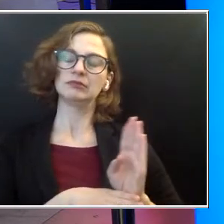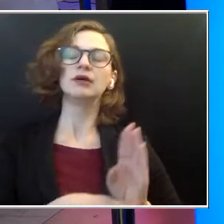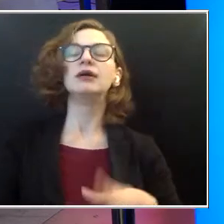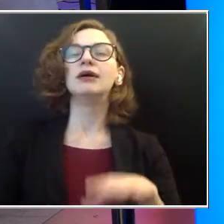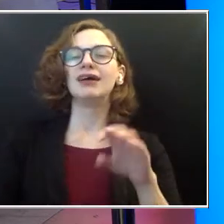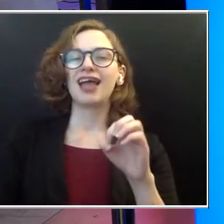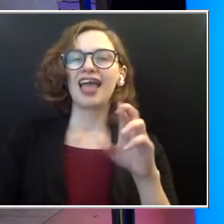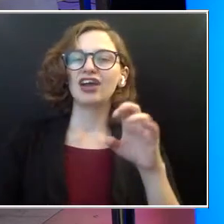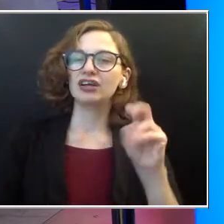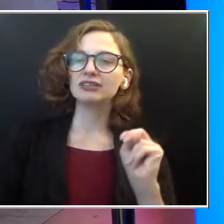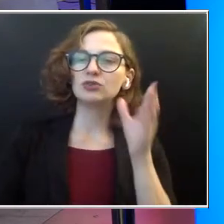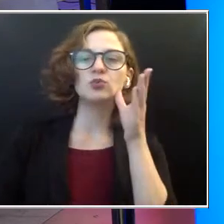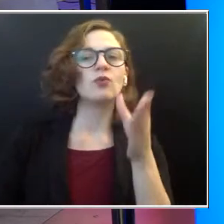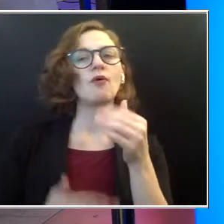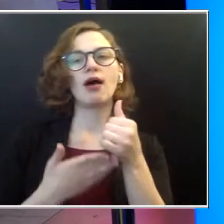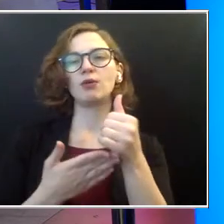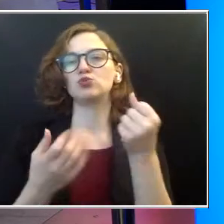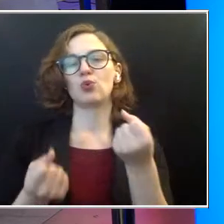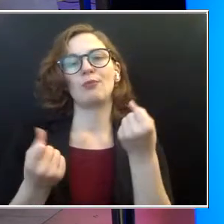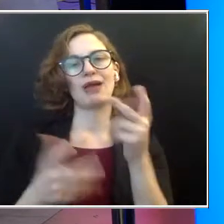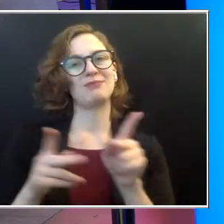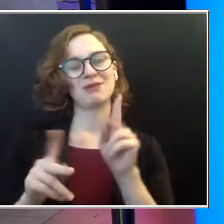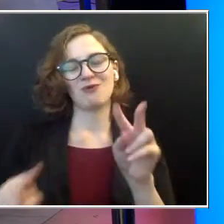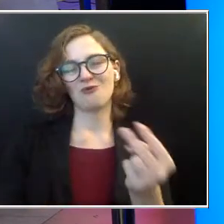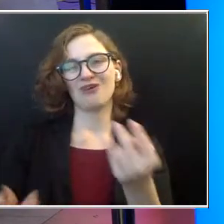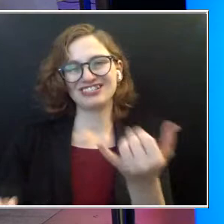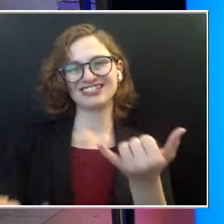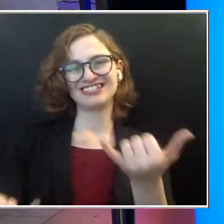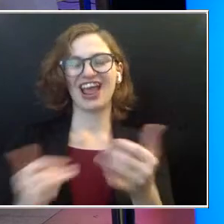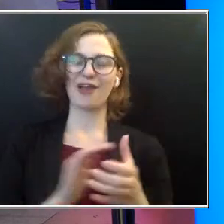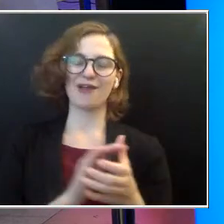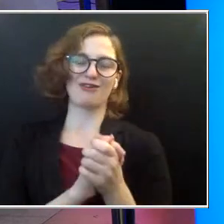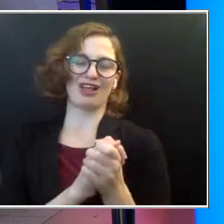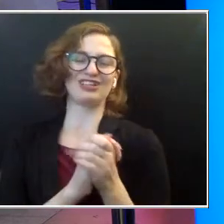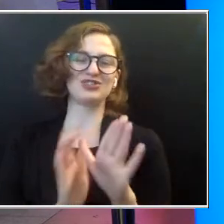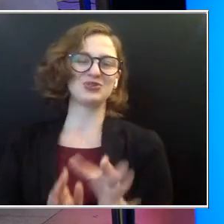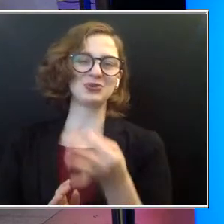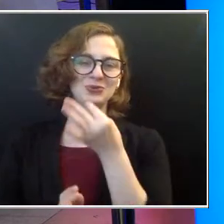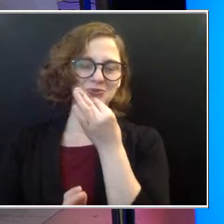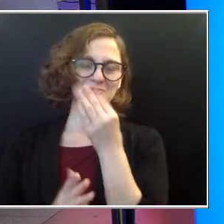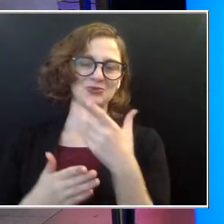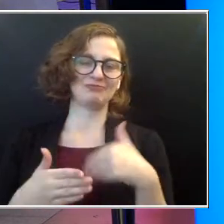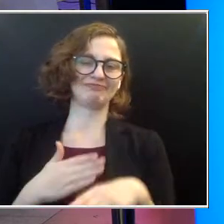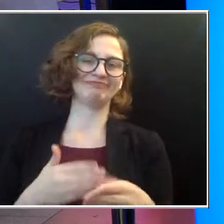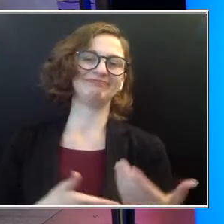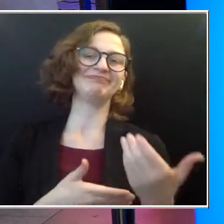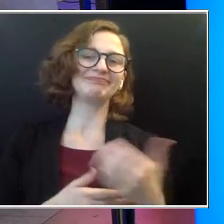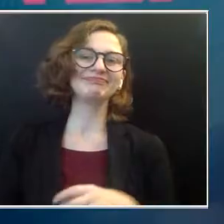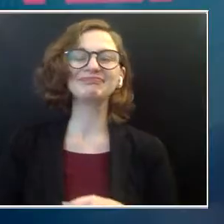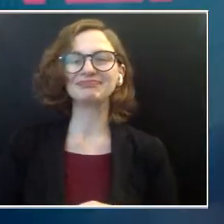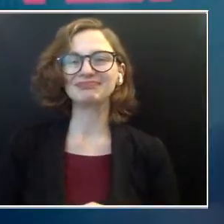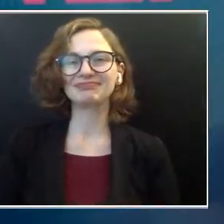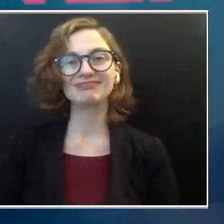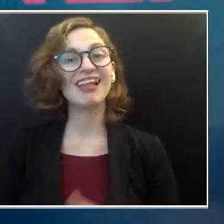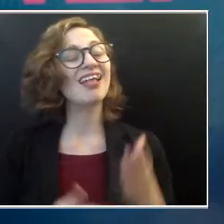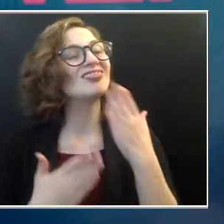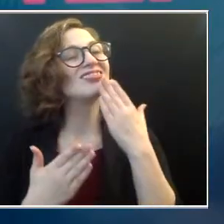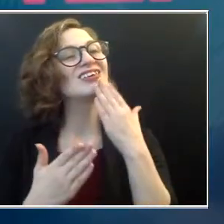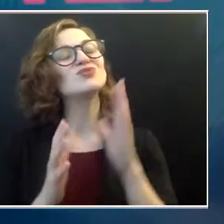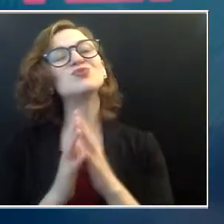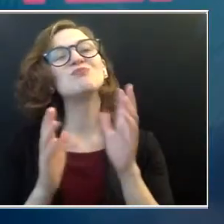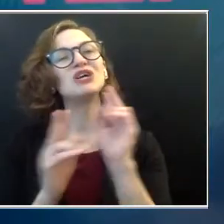same symptoms. Congratulations on your upcoming addition to your family. Thanks. Yeah, congrats. And thank you so much for watching us